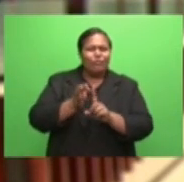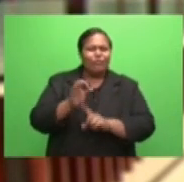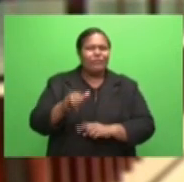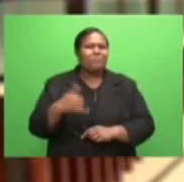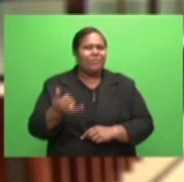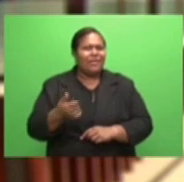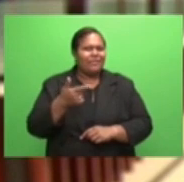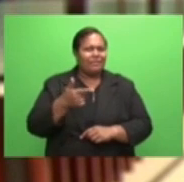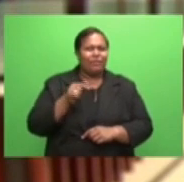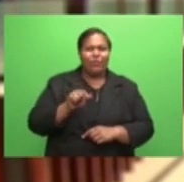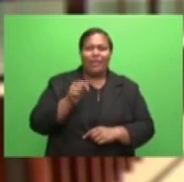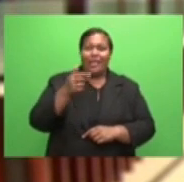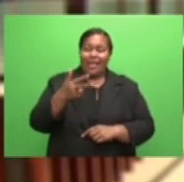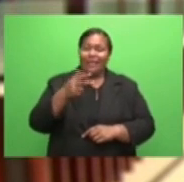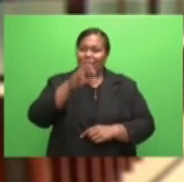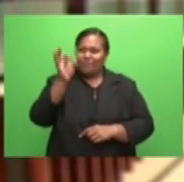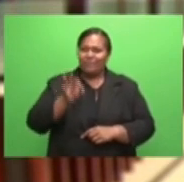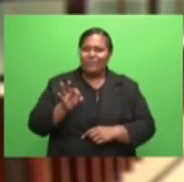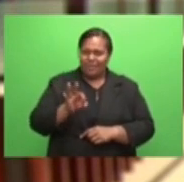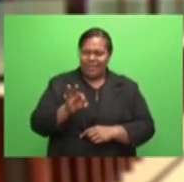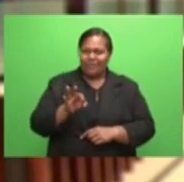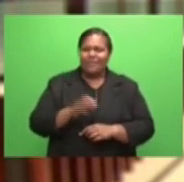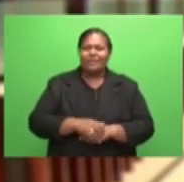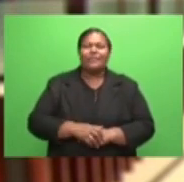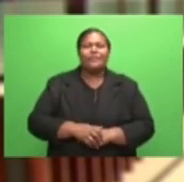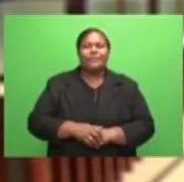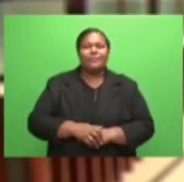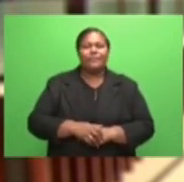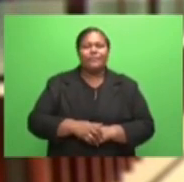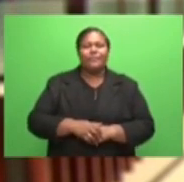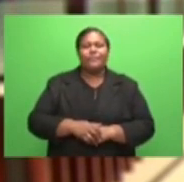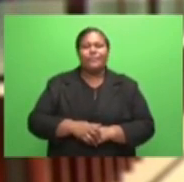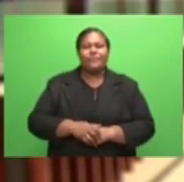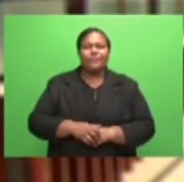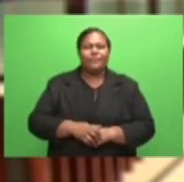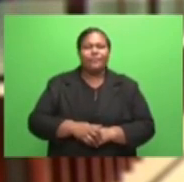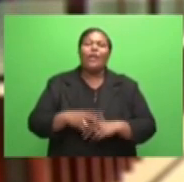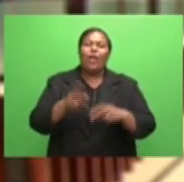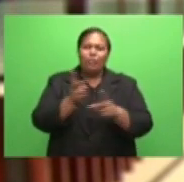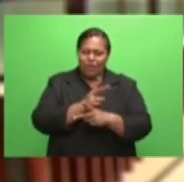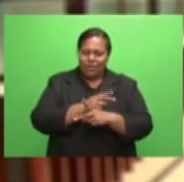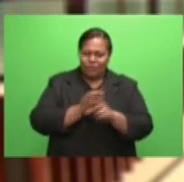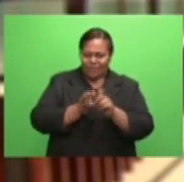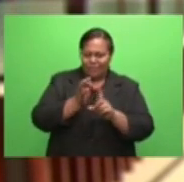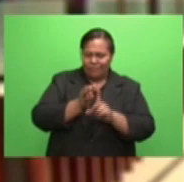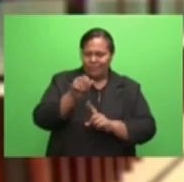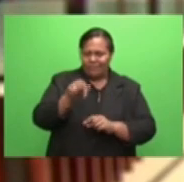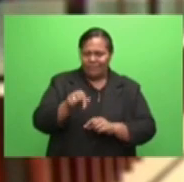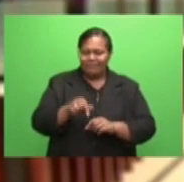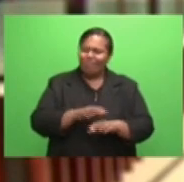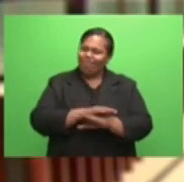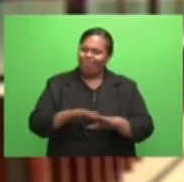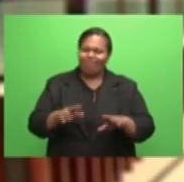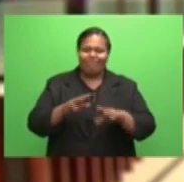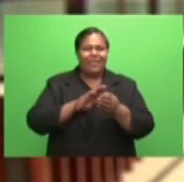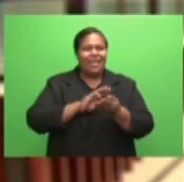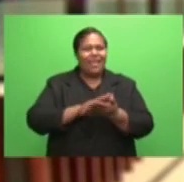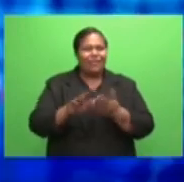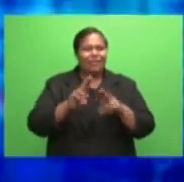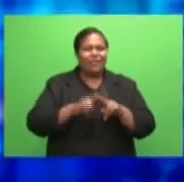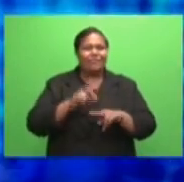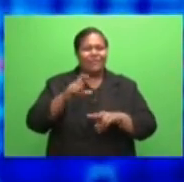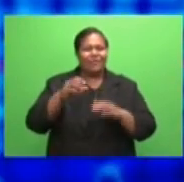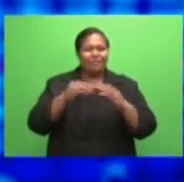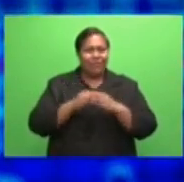resumption of car production contributed strongly, although it remained well below pre-crisis levels. And that's all from HFC Bank for now.